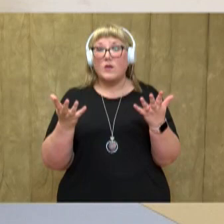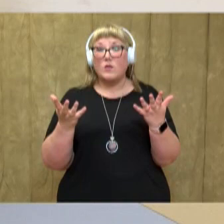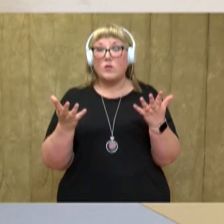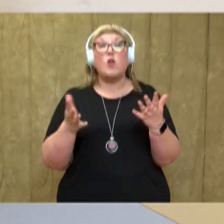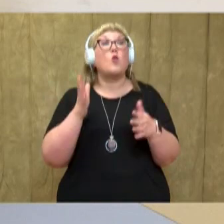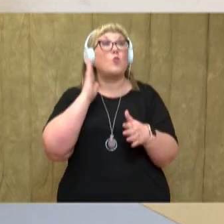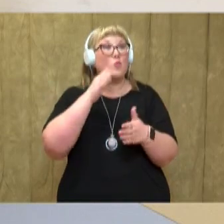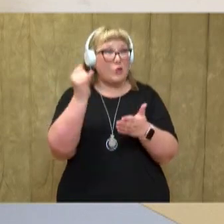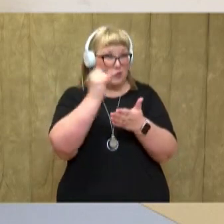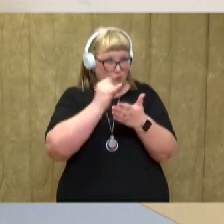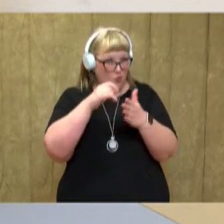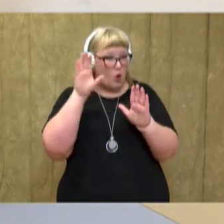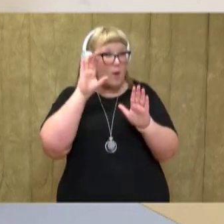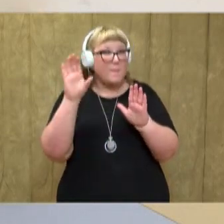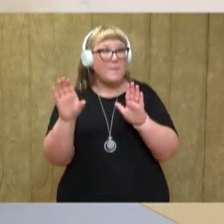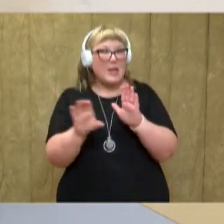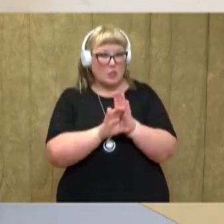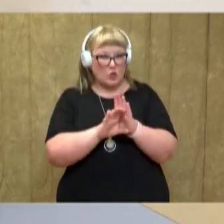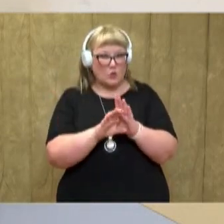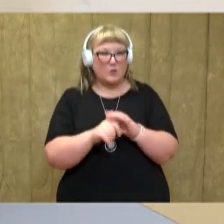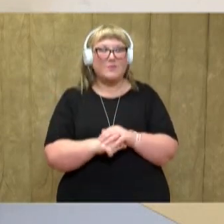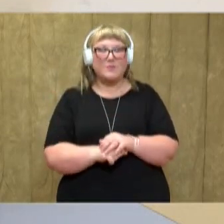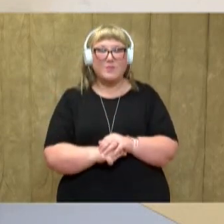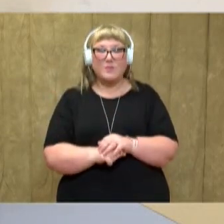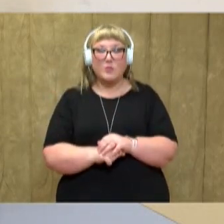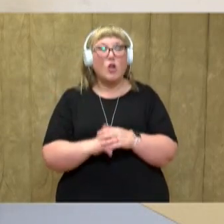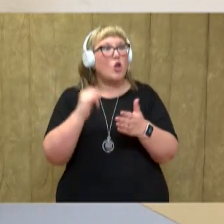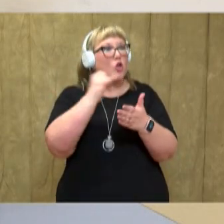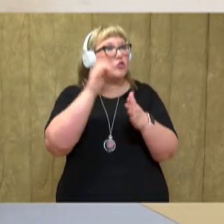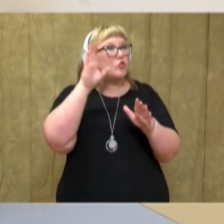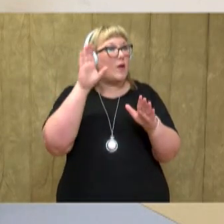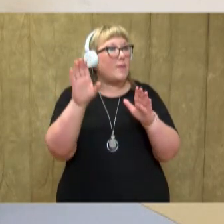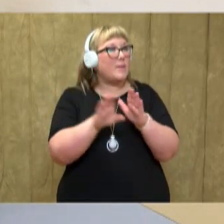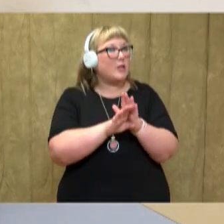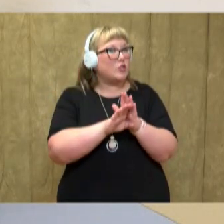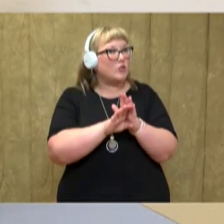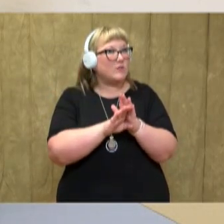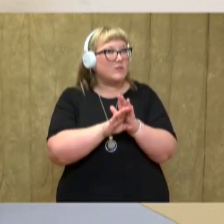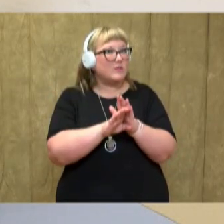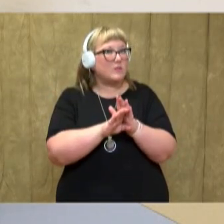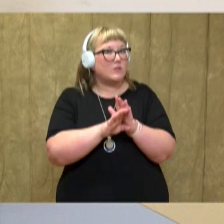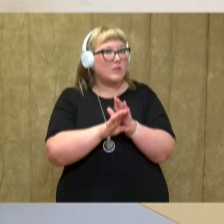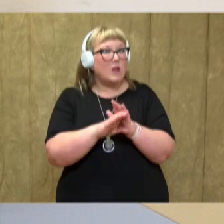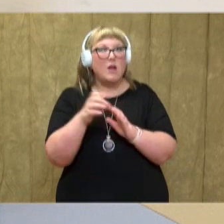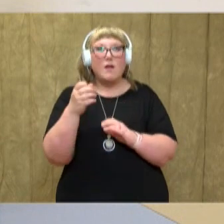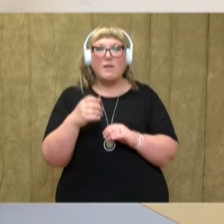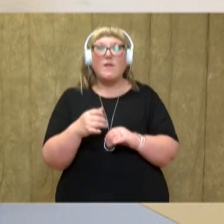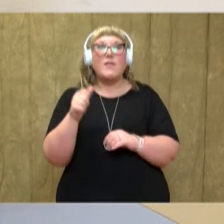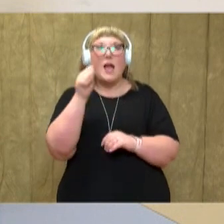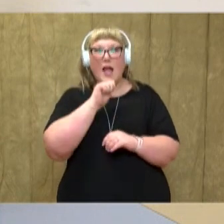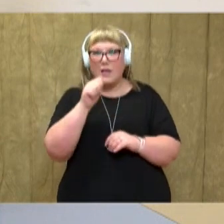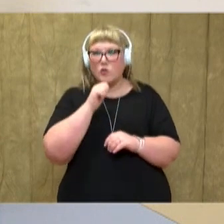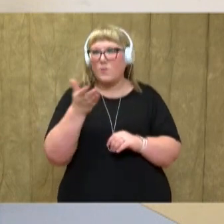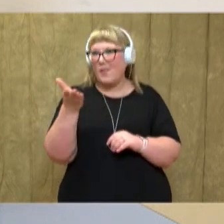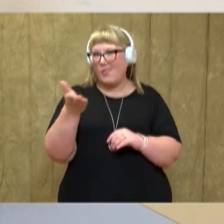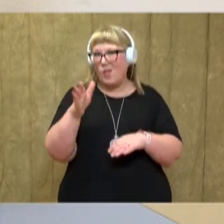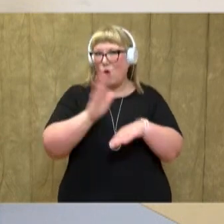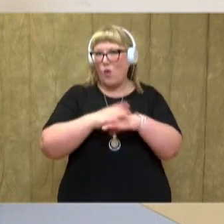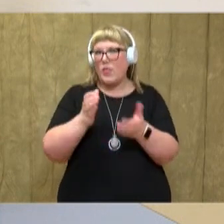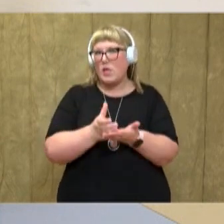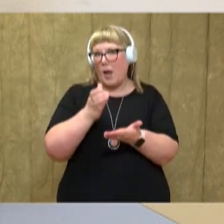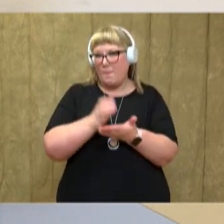We are going to draw a picture. So let's draw a picture of this ice cream right here on this cup.